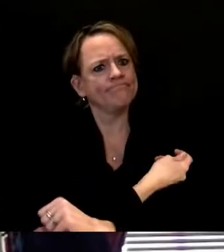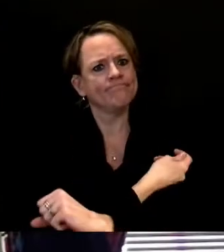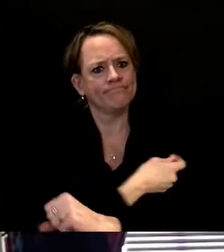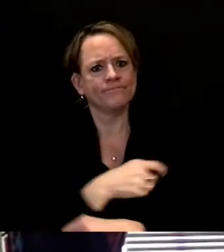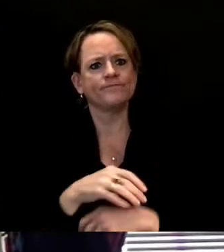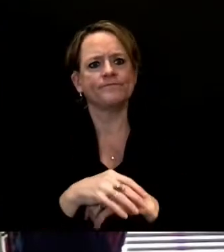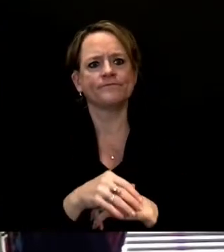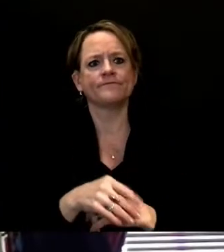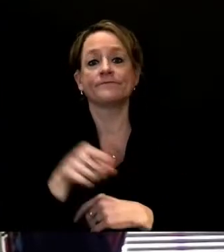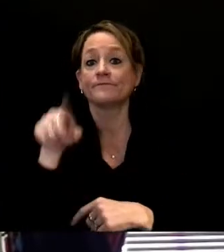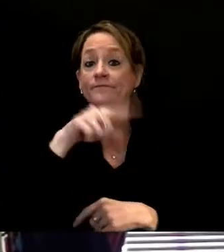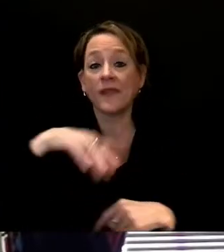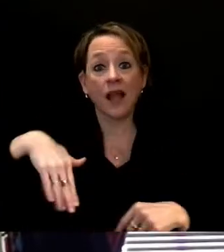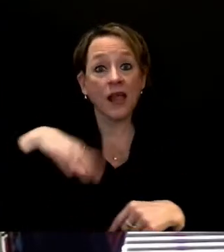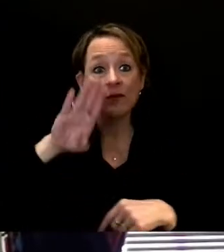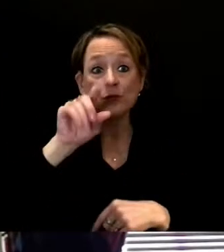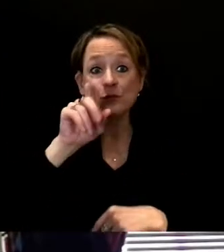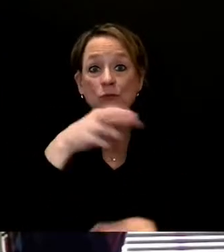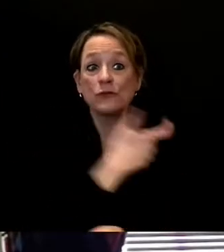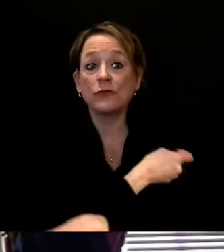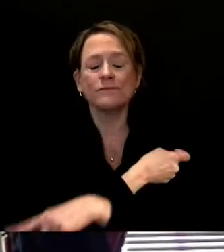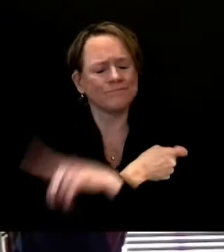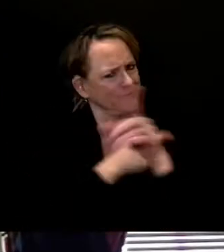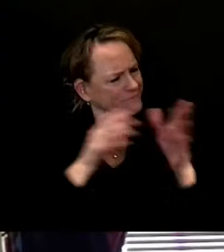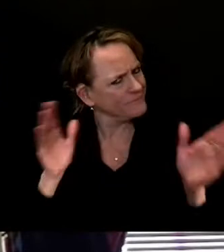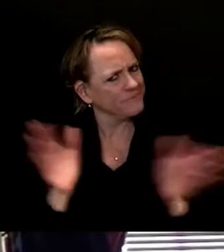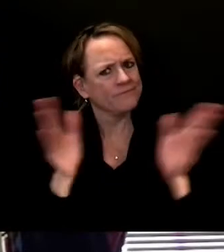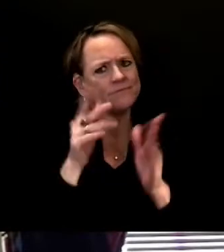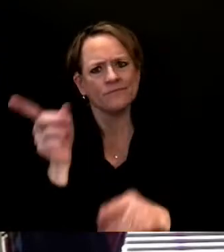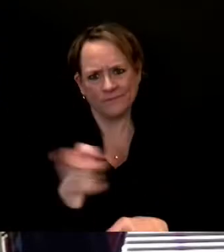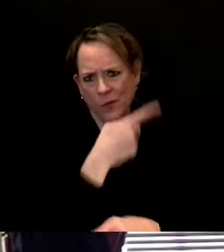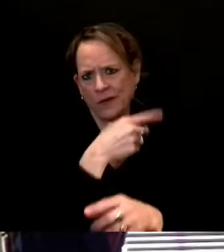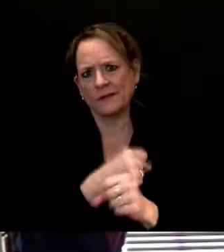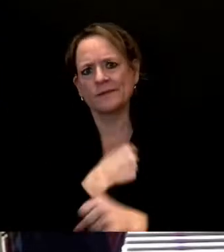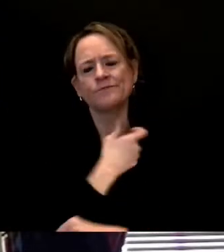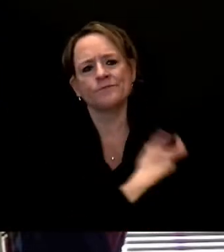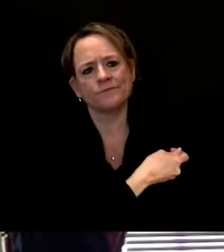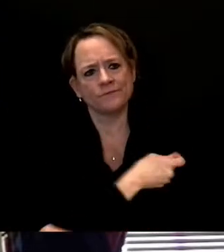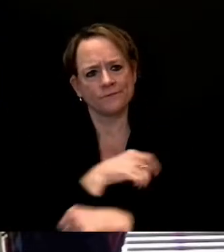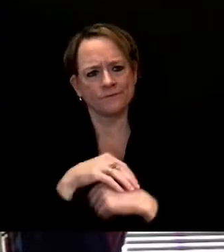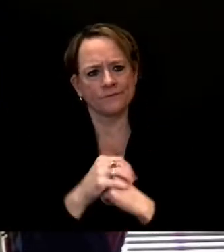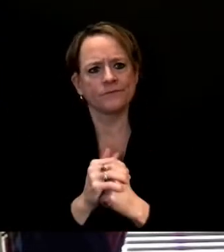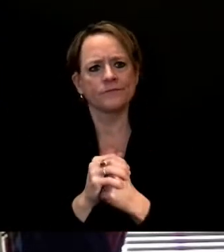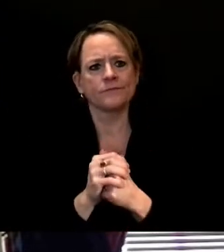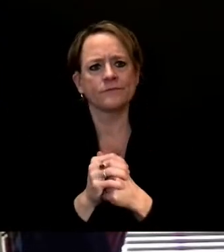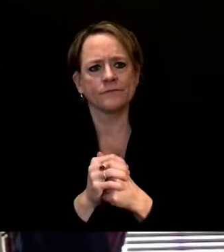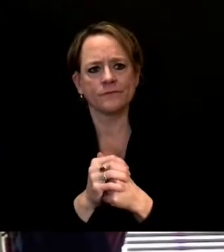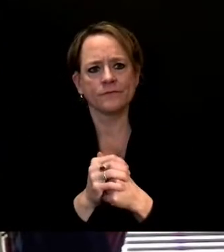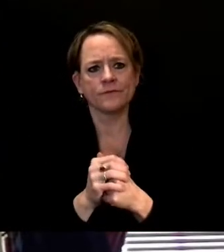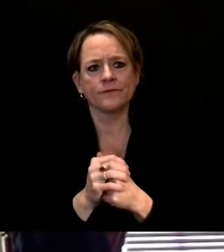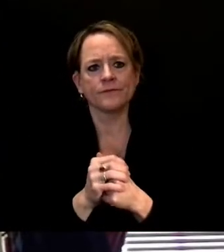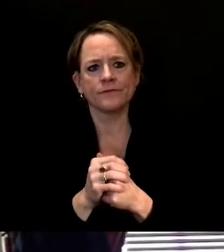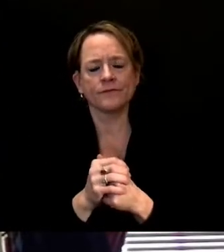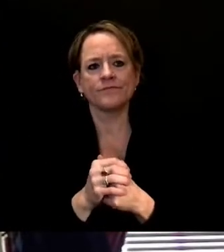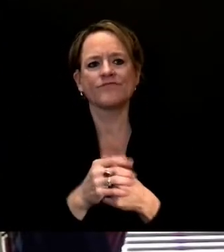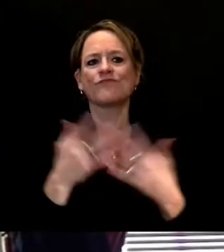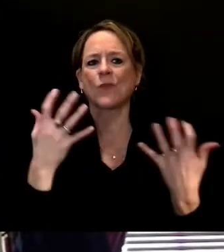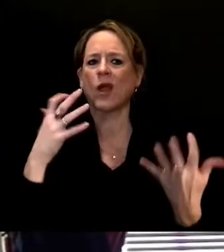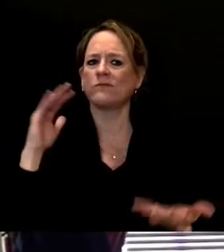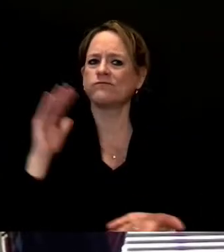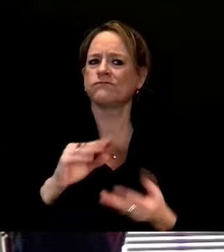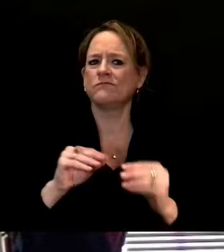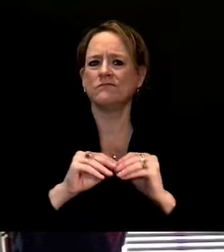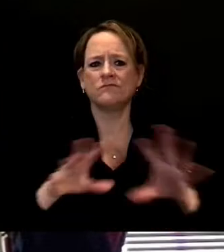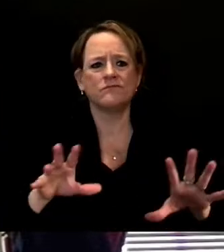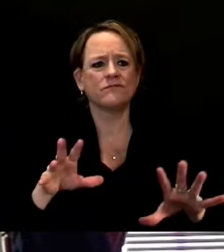by doing your part to prevent the spread. Get tested and stay home if you feel or know you're sick. Getting tested also continues